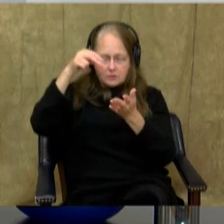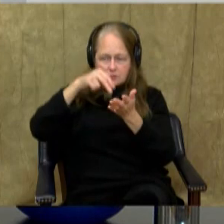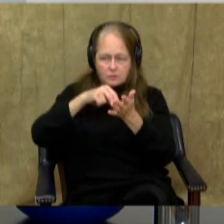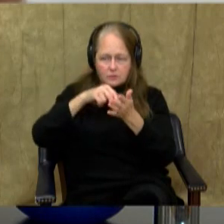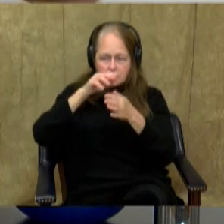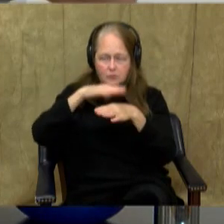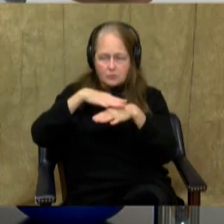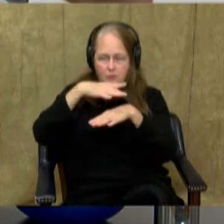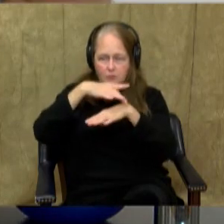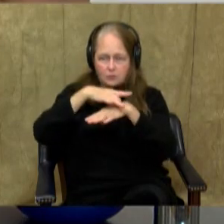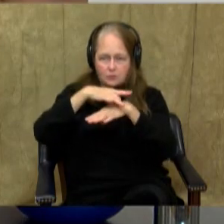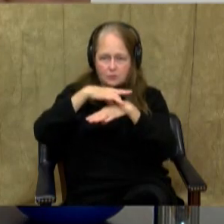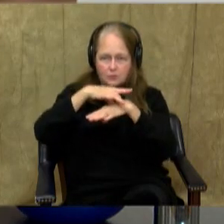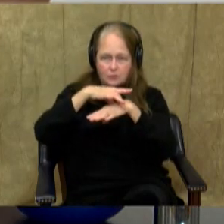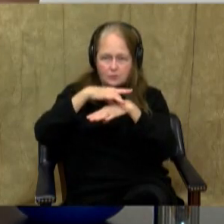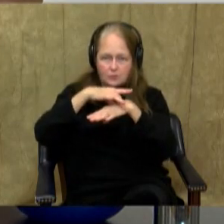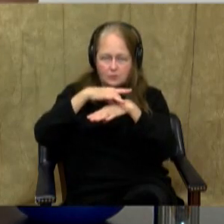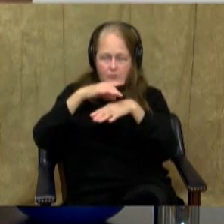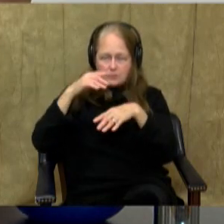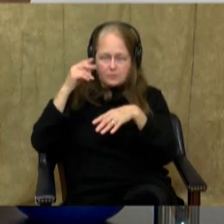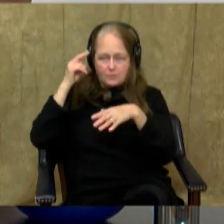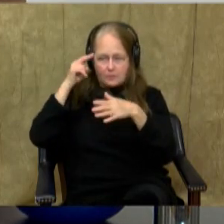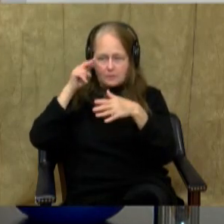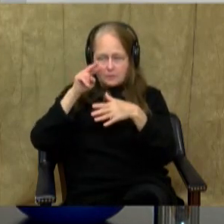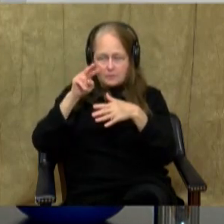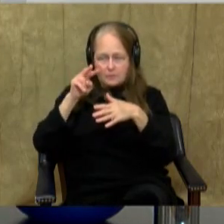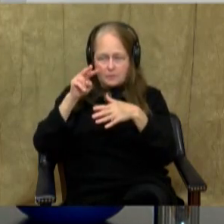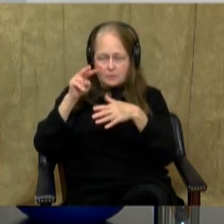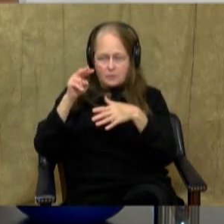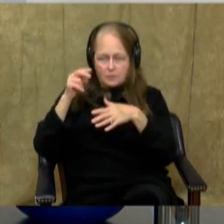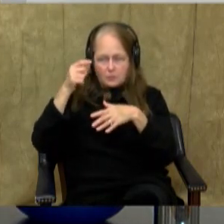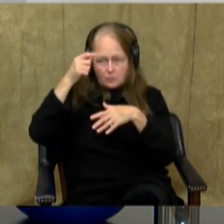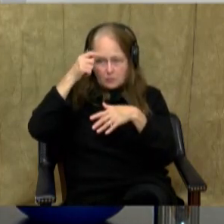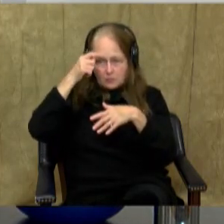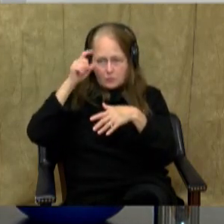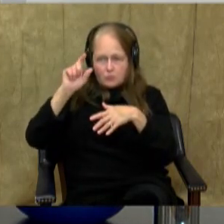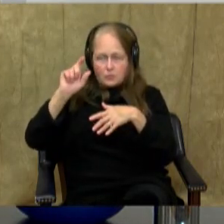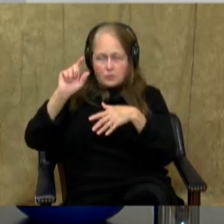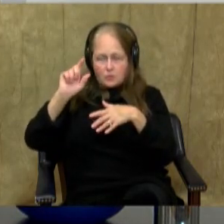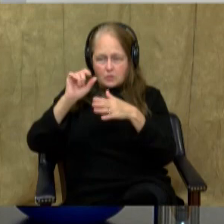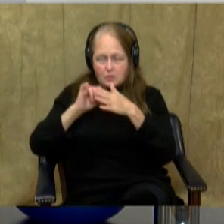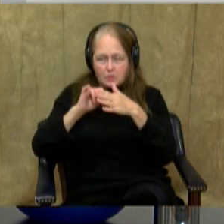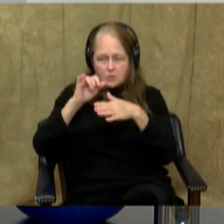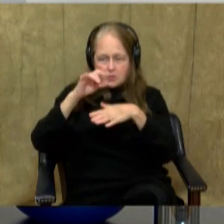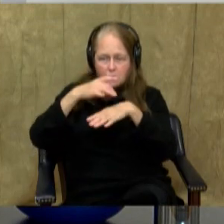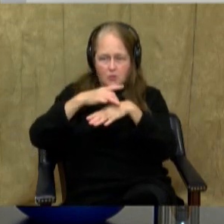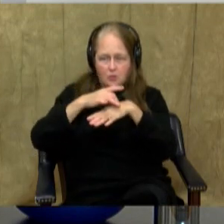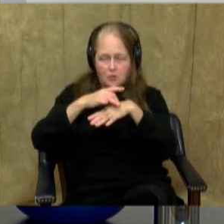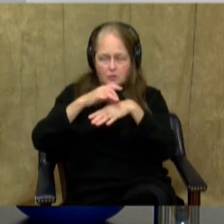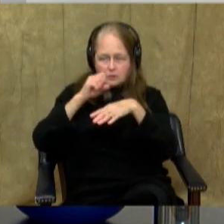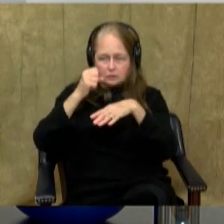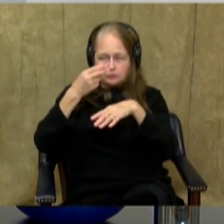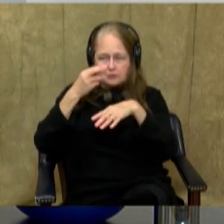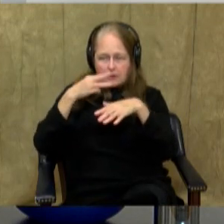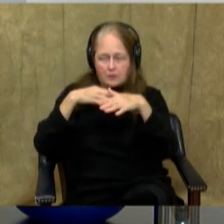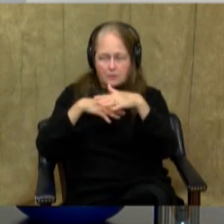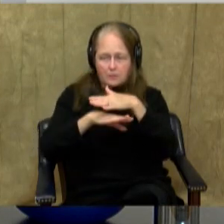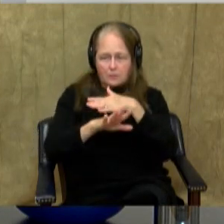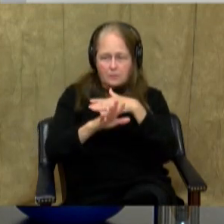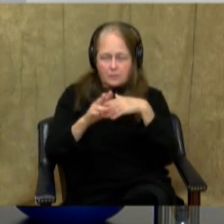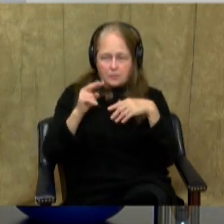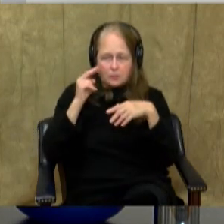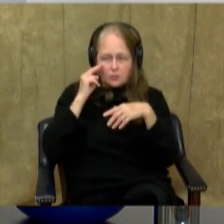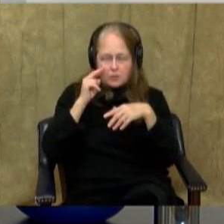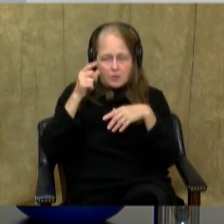on Earth, we're viewing the moon, and the moon is moving into Earth's shadow. So we'll watch